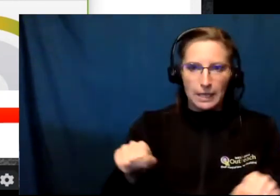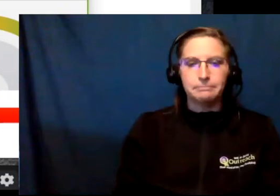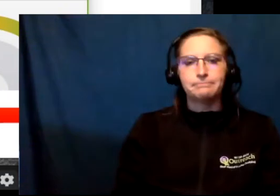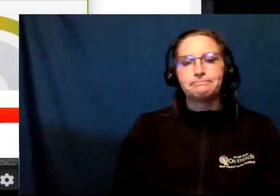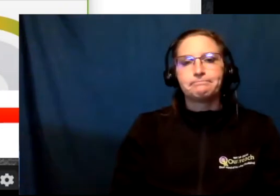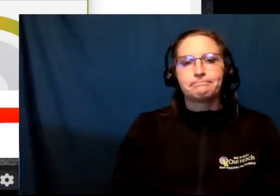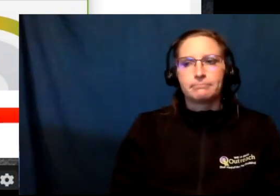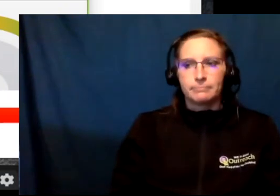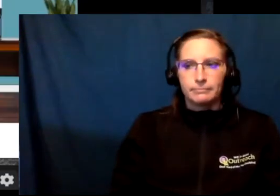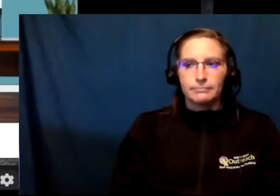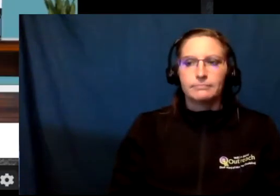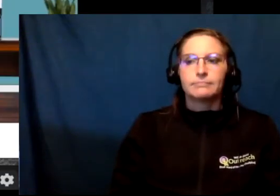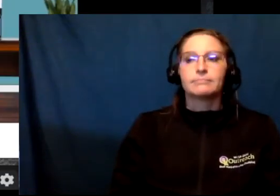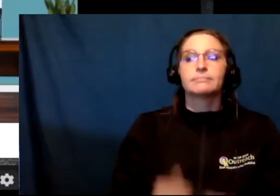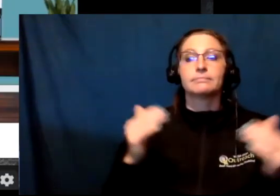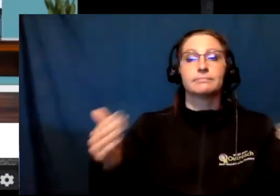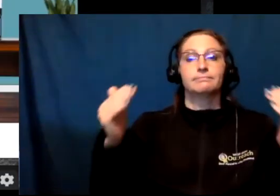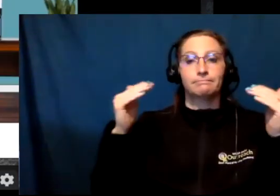Okay, so then